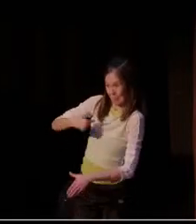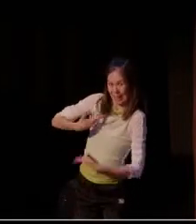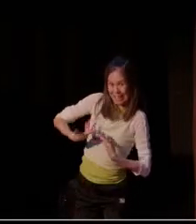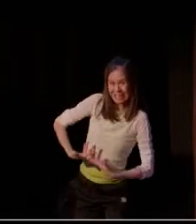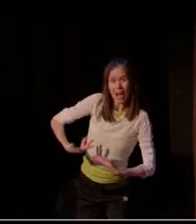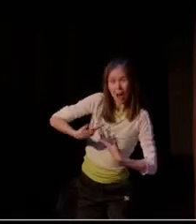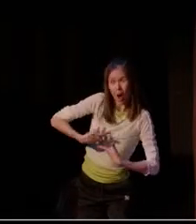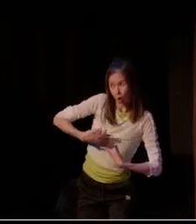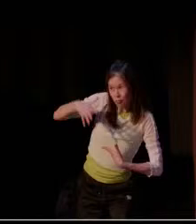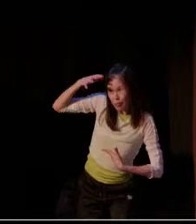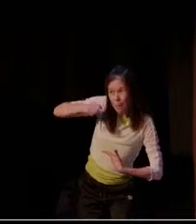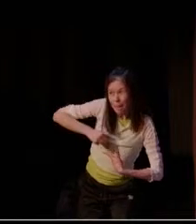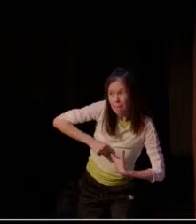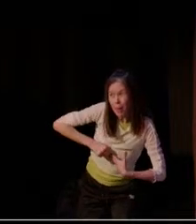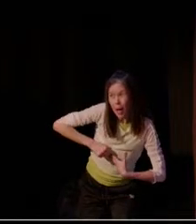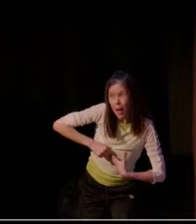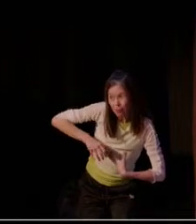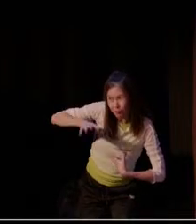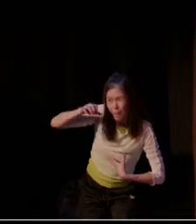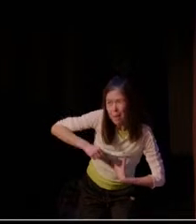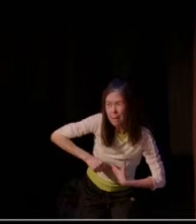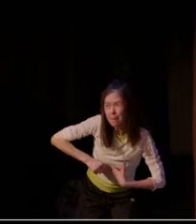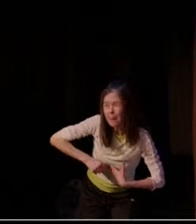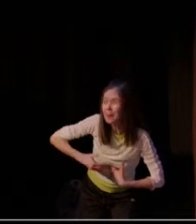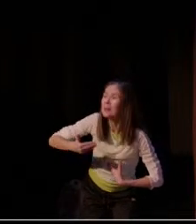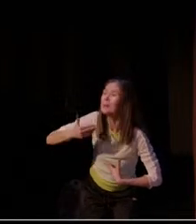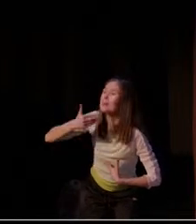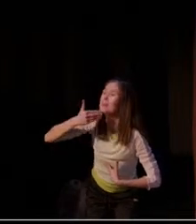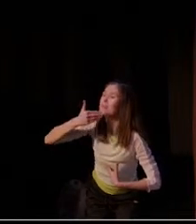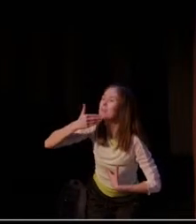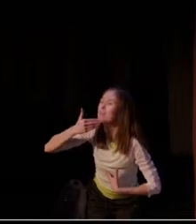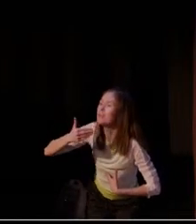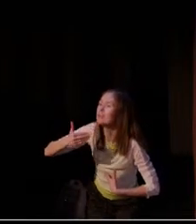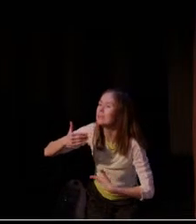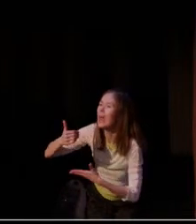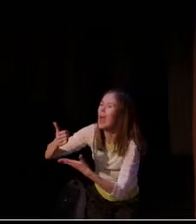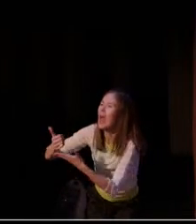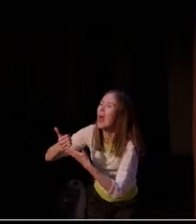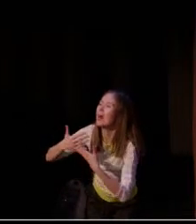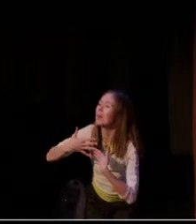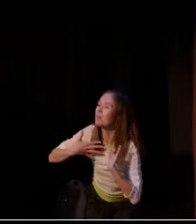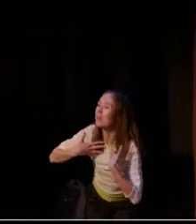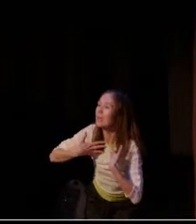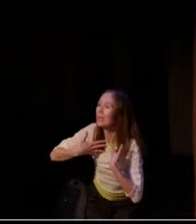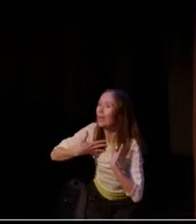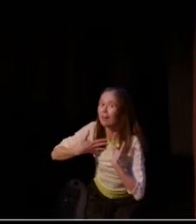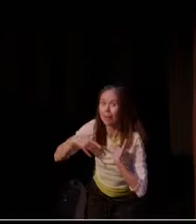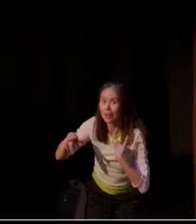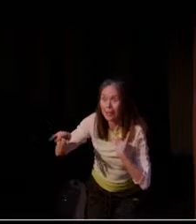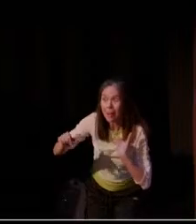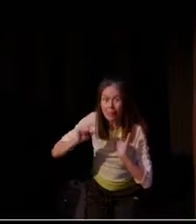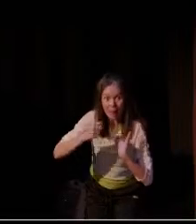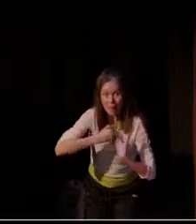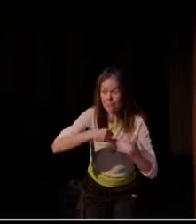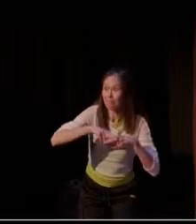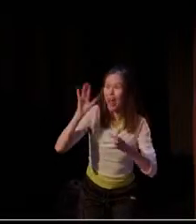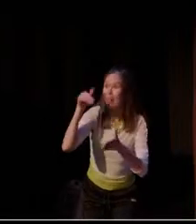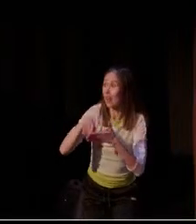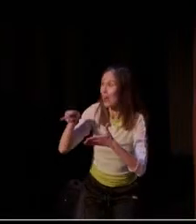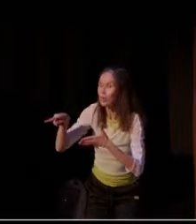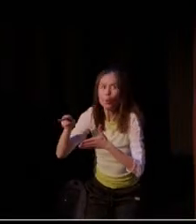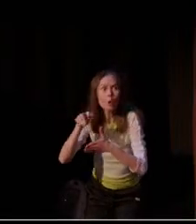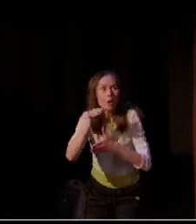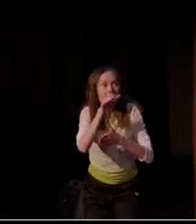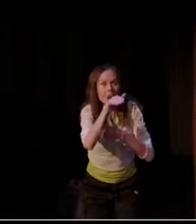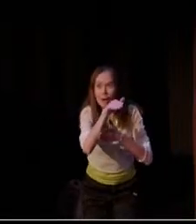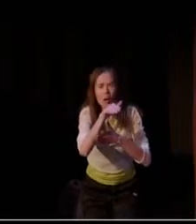In memory of your youth, become my advocate. At your request, my father will grant precious